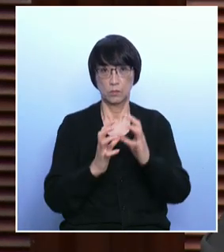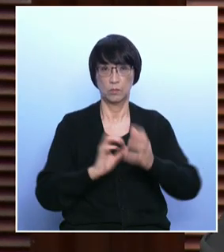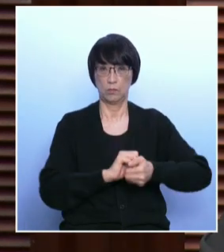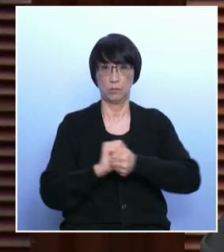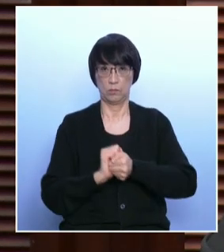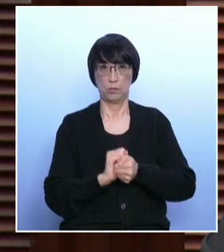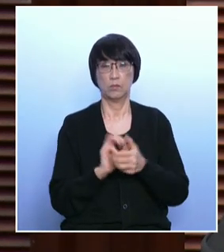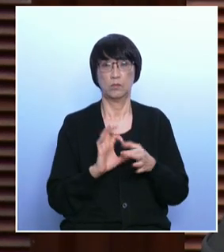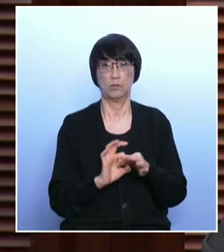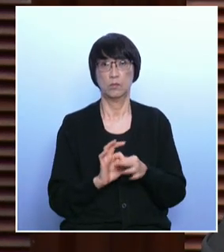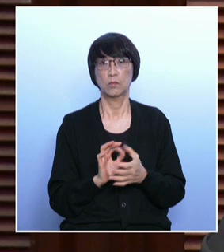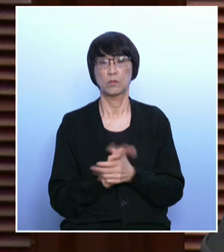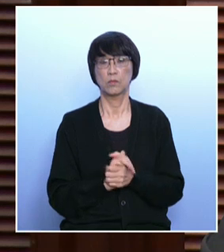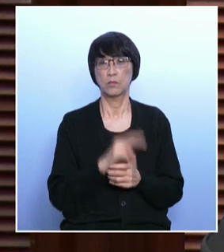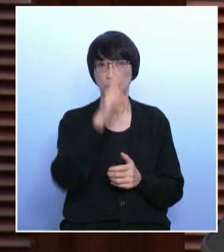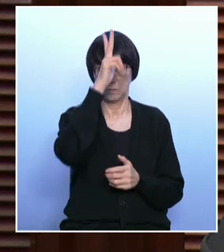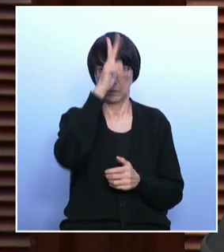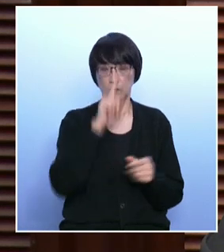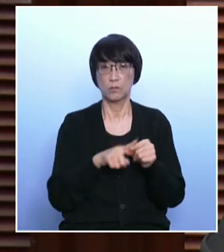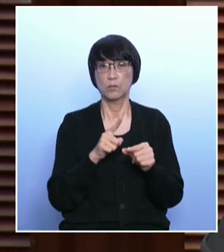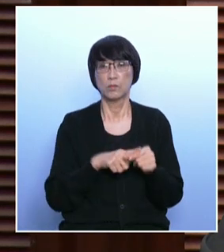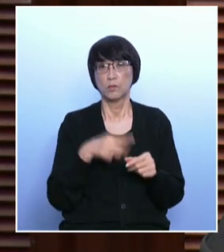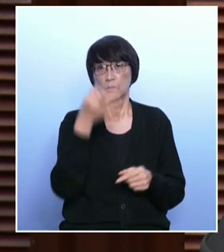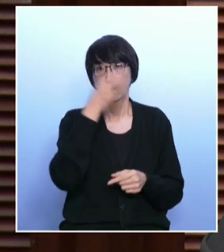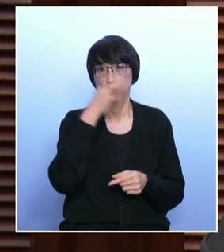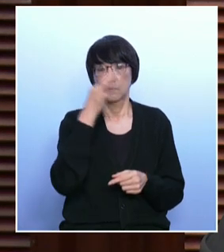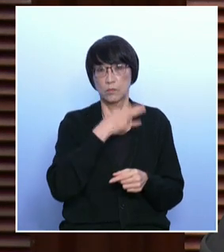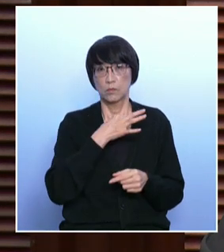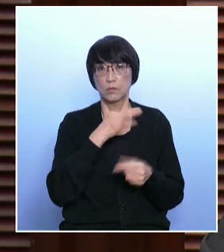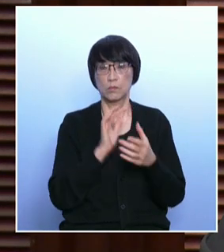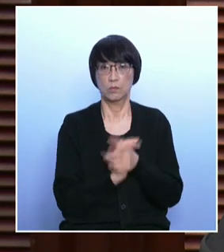CMCTR. They will foster closer collaboration ties.